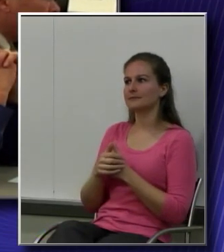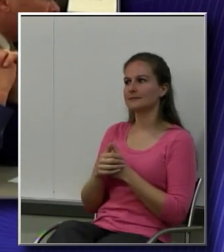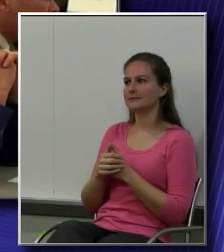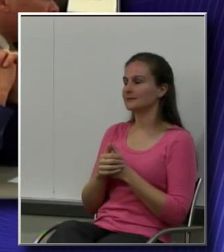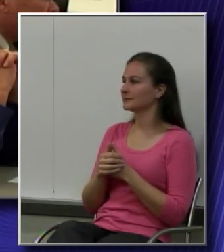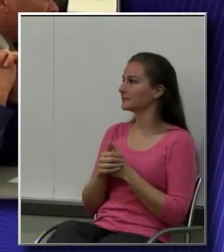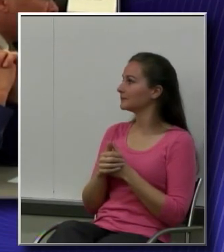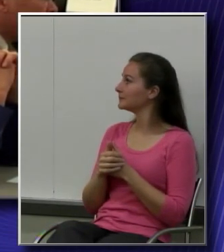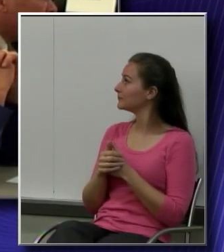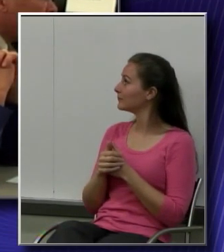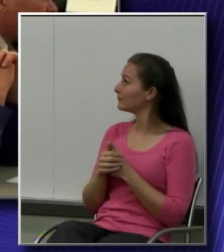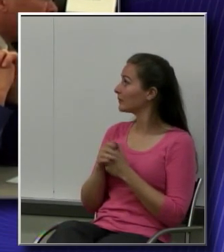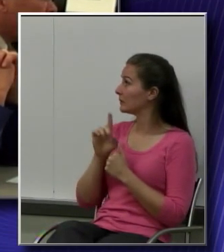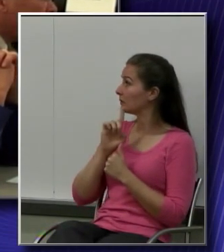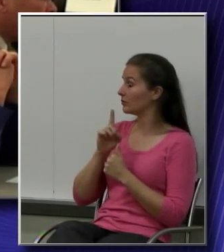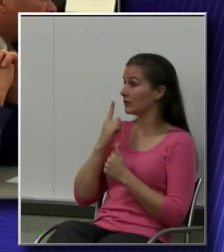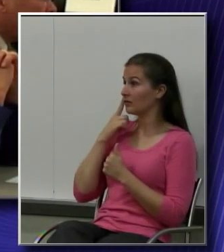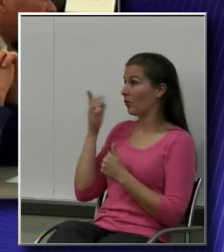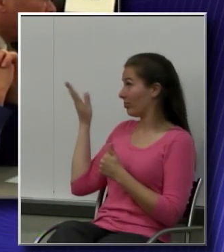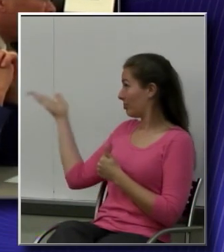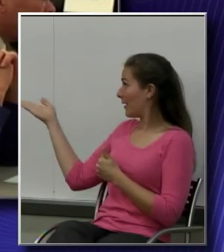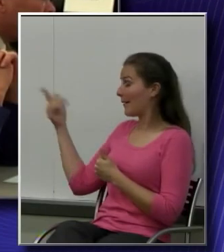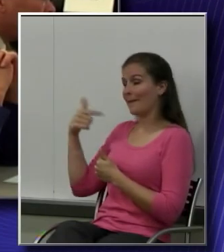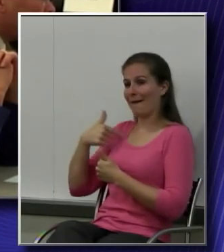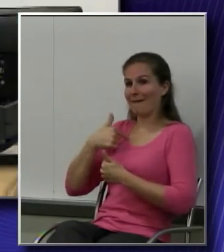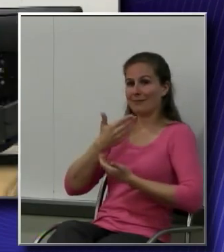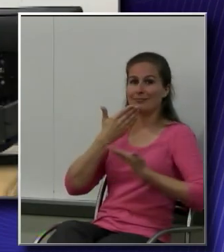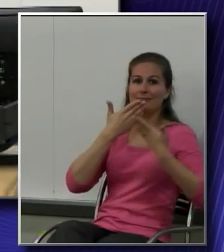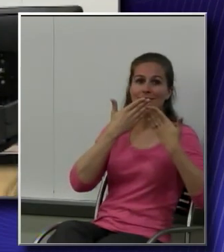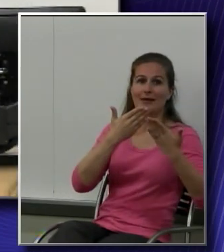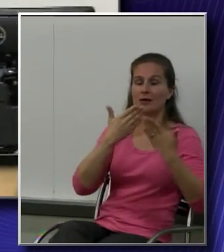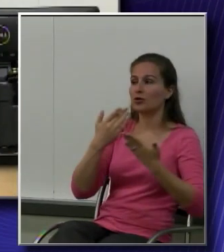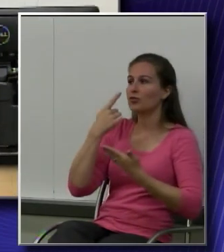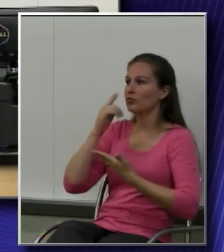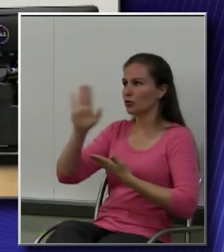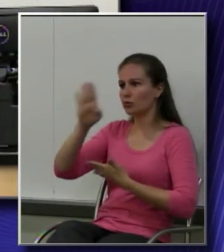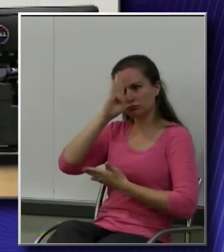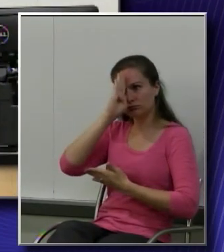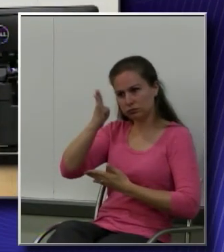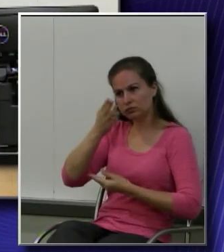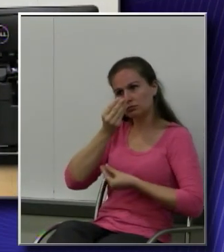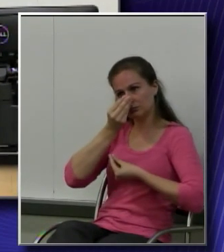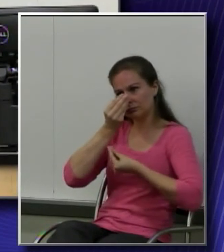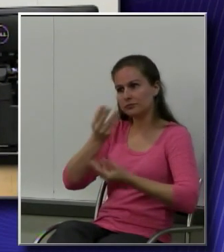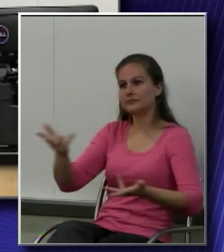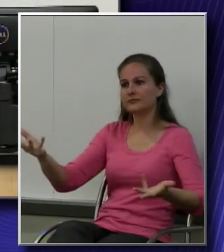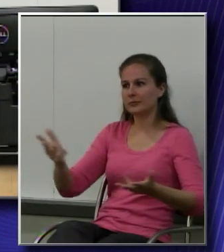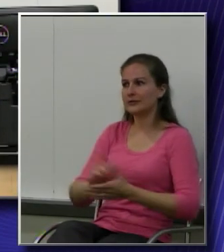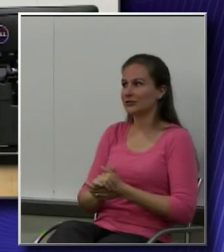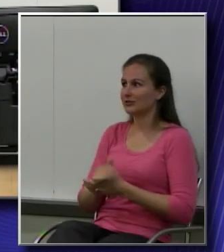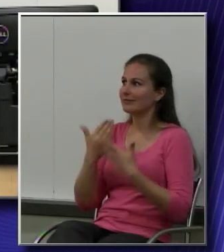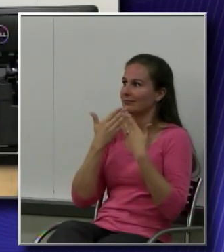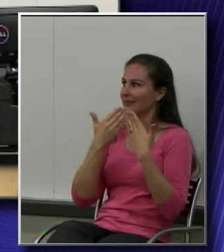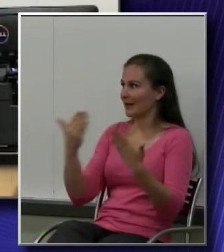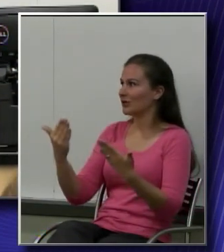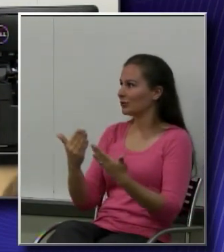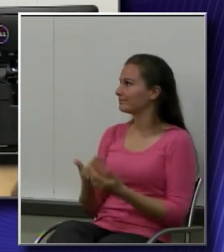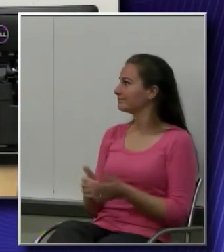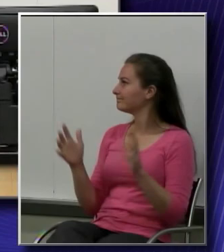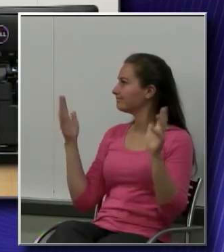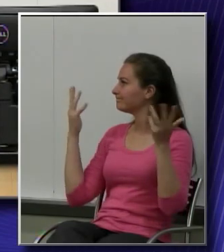think on their behalf, I thank you for being forthcoming with your remarks this evening. Thank you very much.